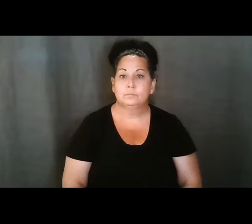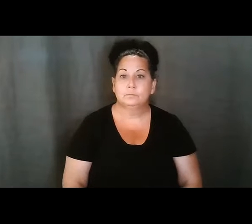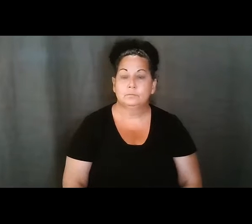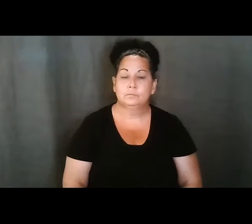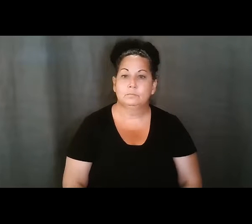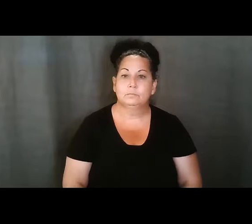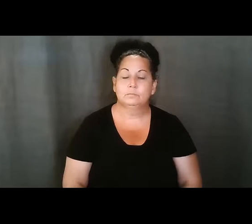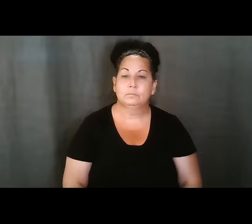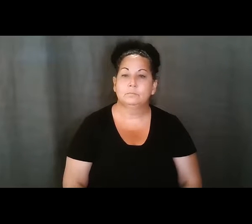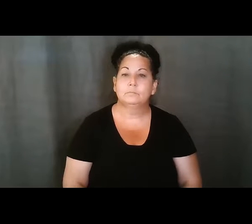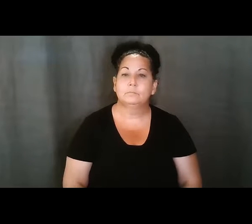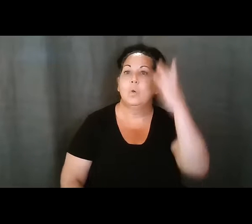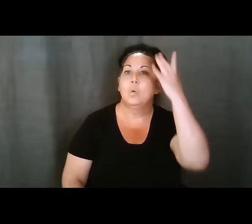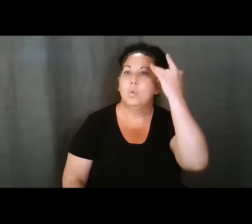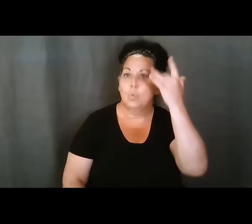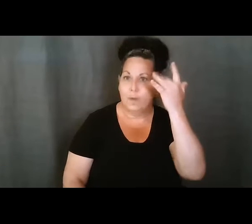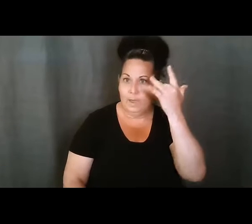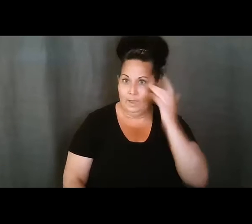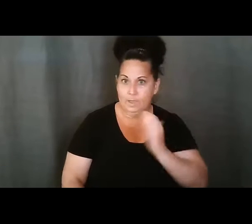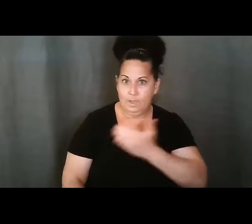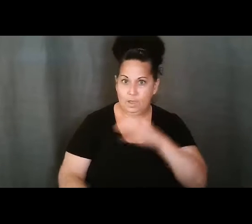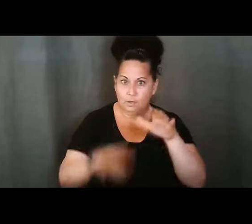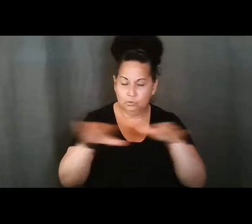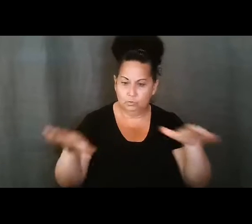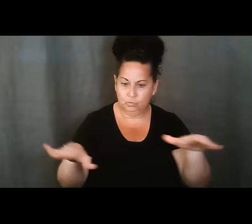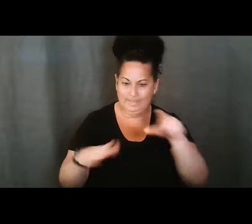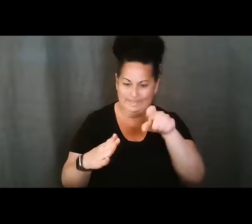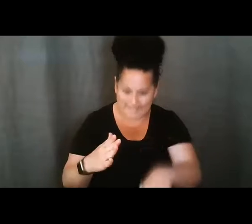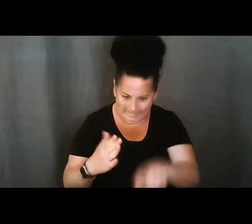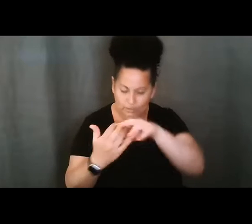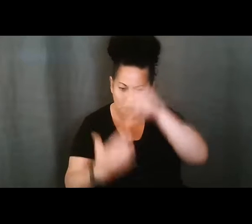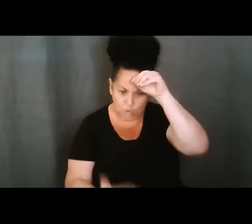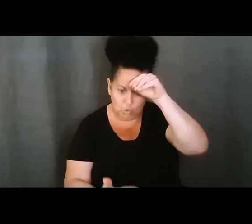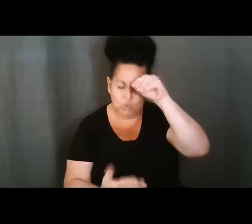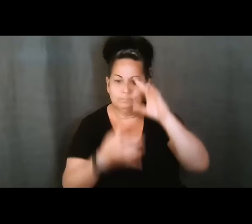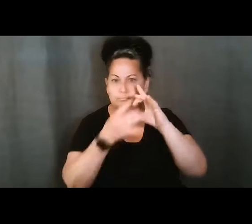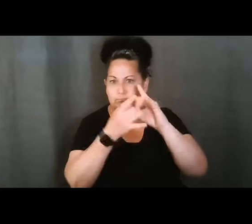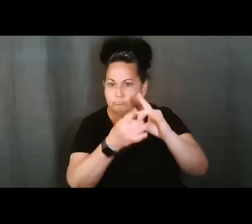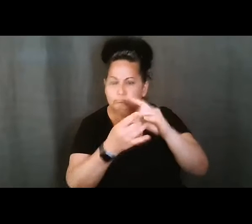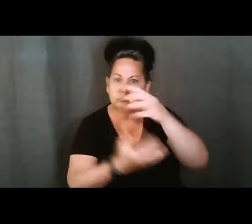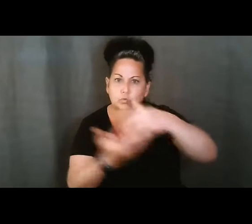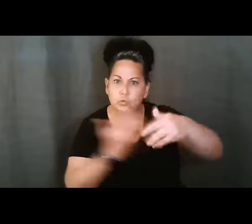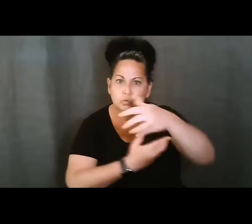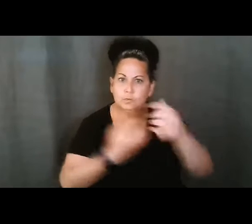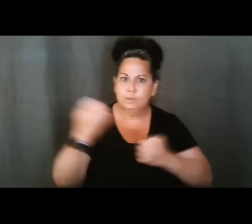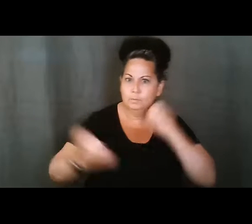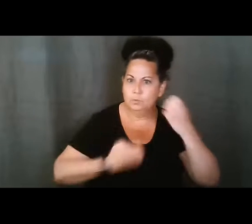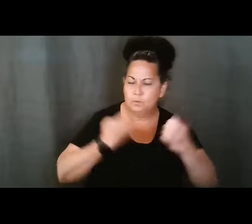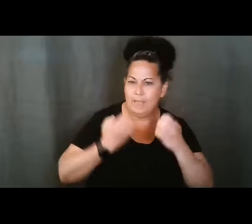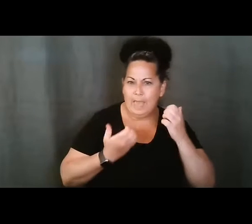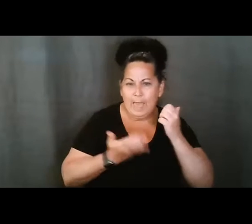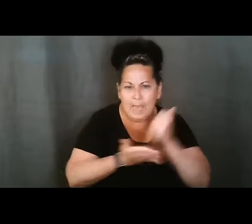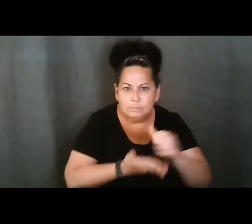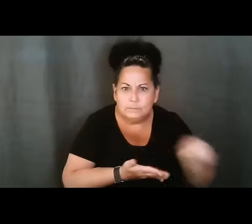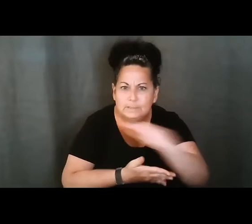Why our children need social emotional learning? Because it helps them to establish rewarding relationship with